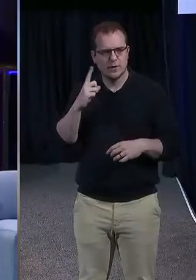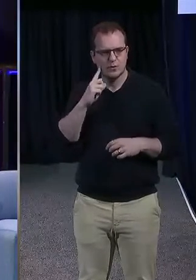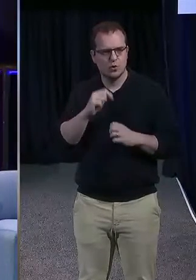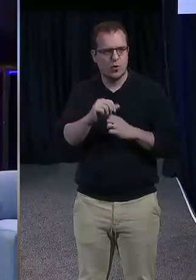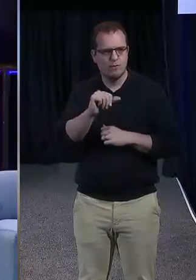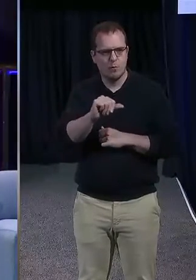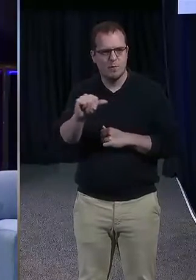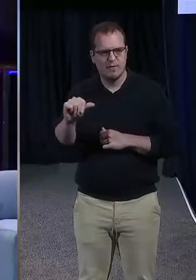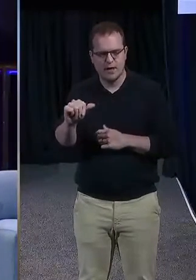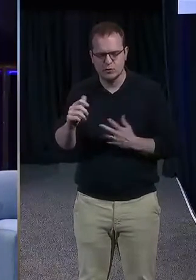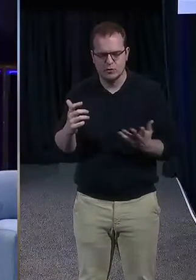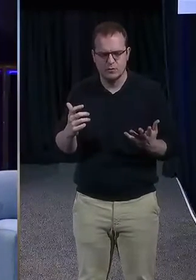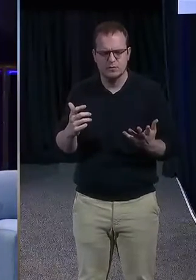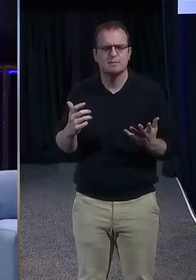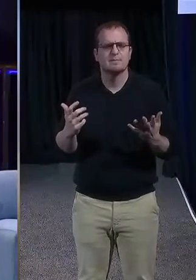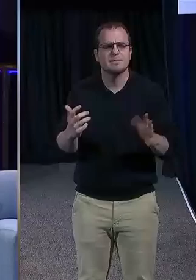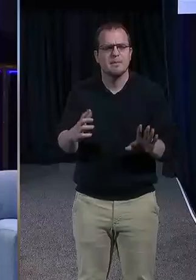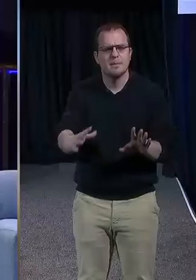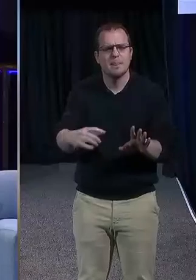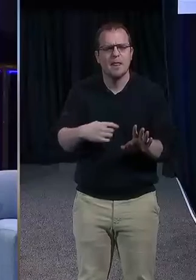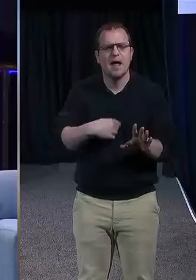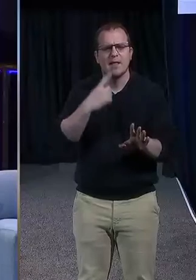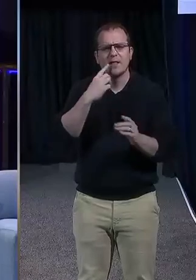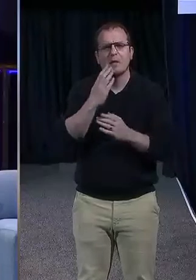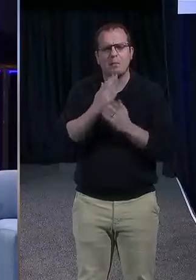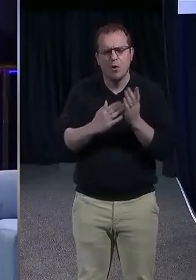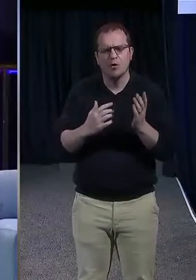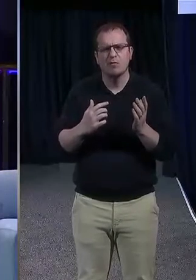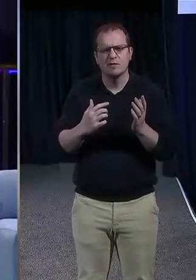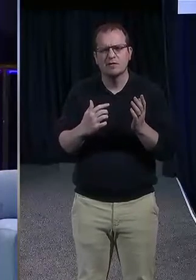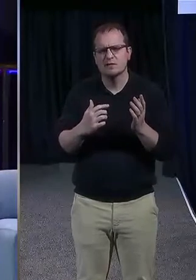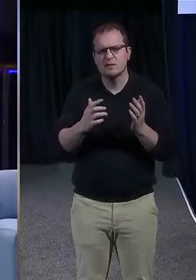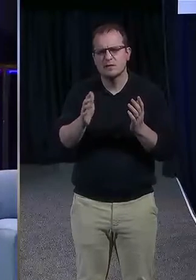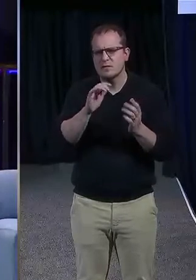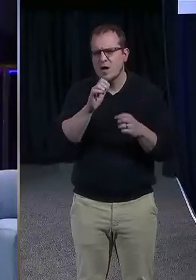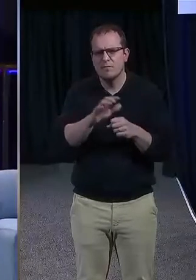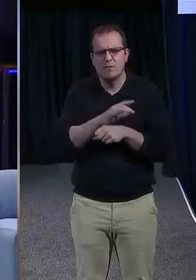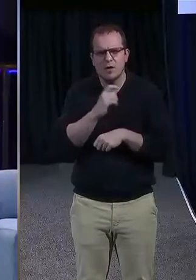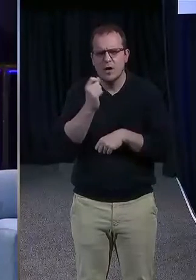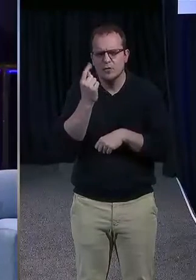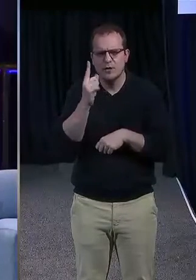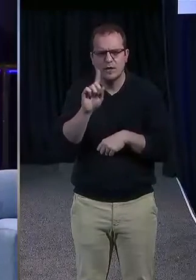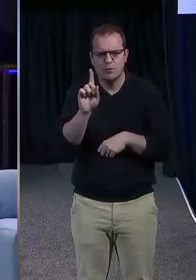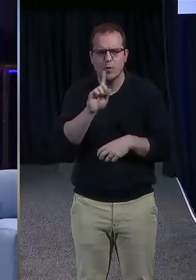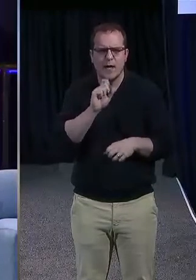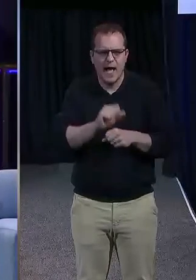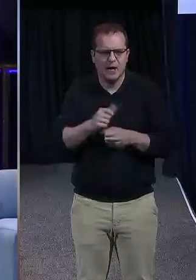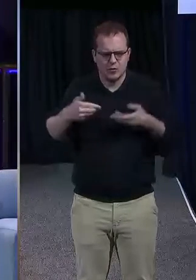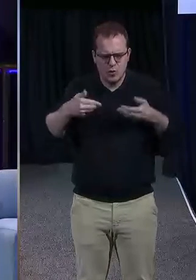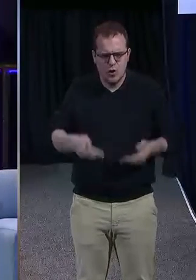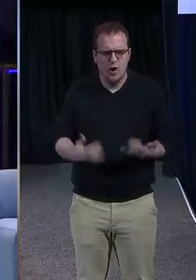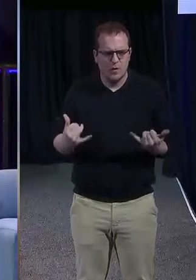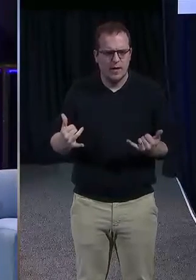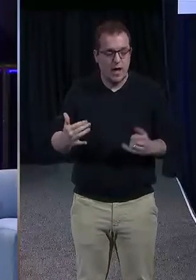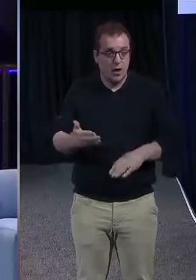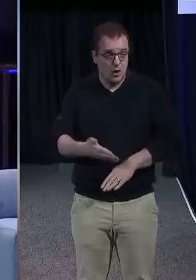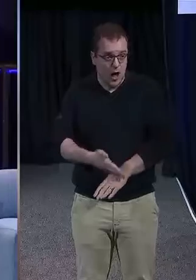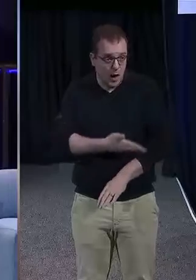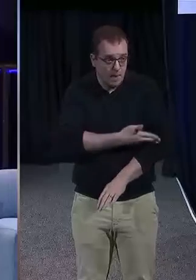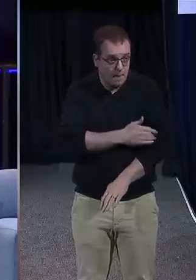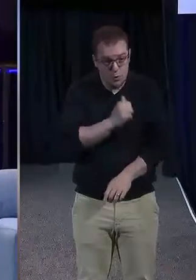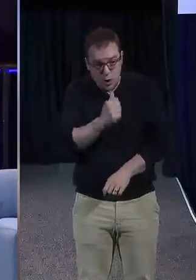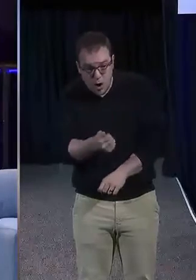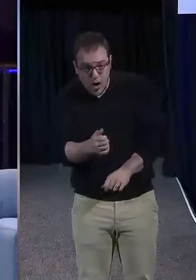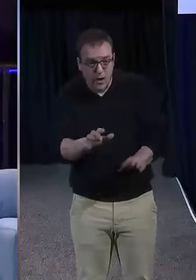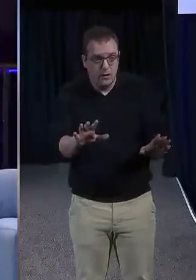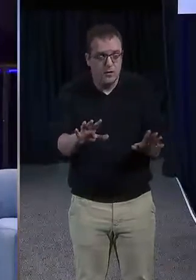action, I think there's a piece of us not really understanding of where we actually stand, how far we've come or not come. And